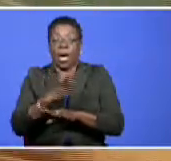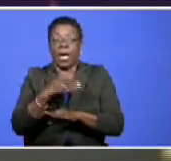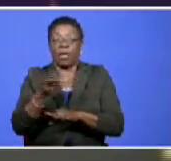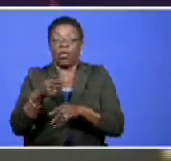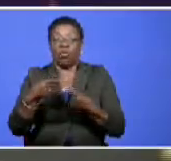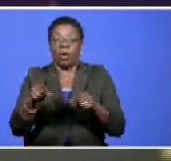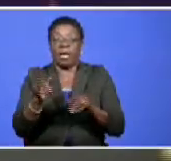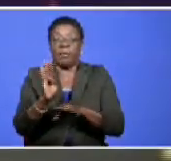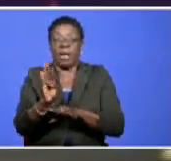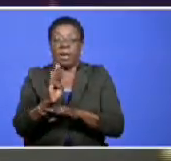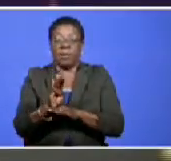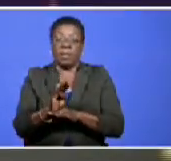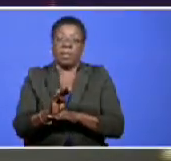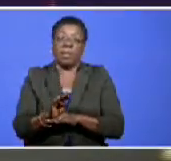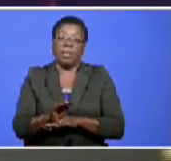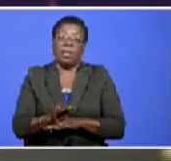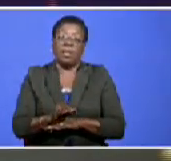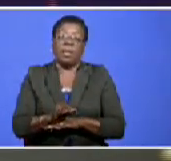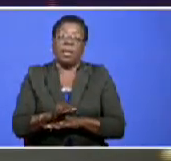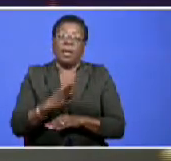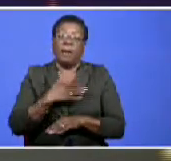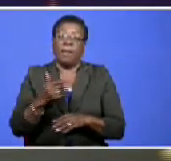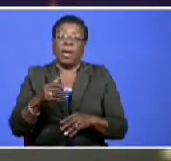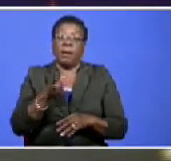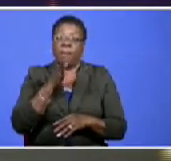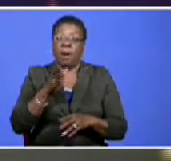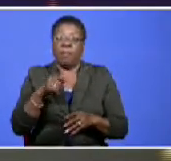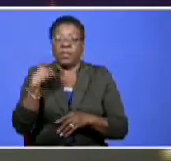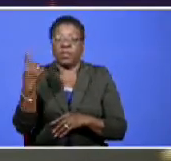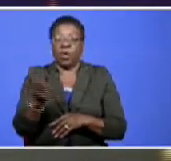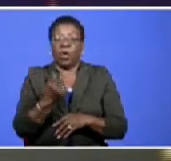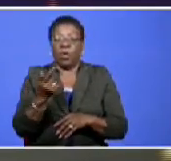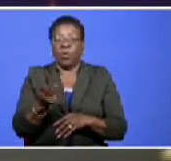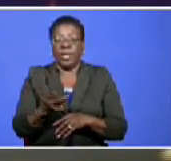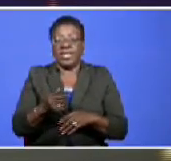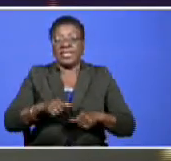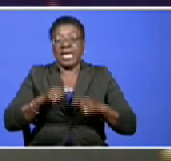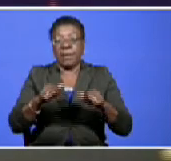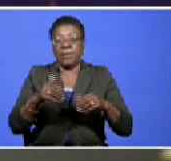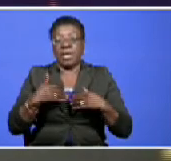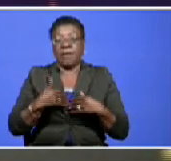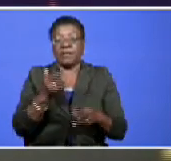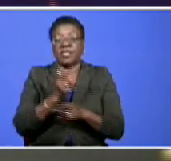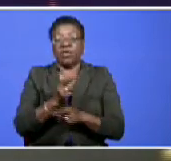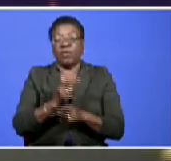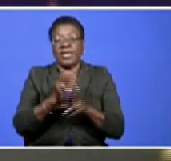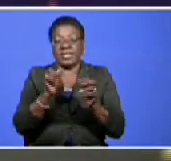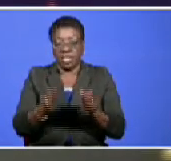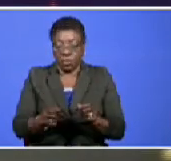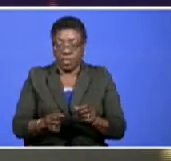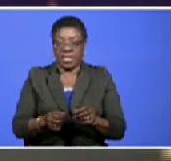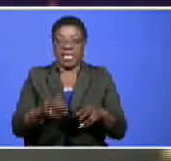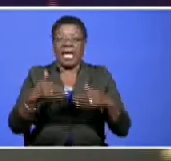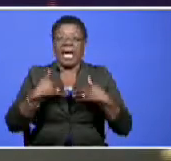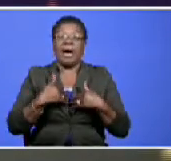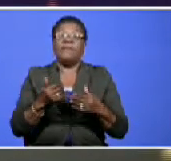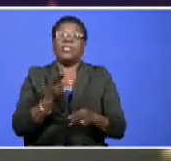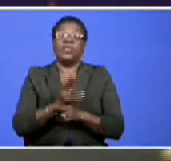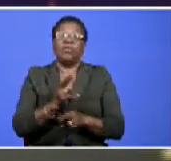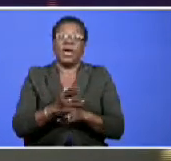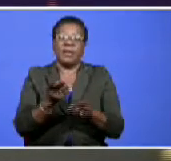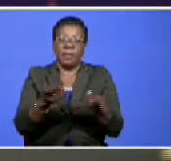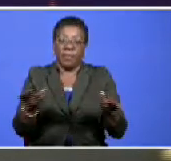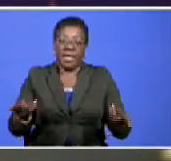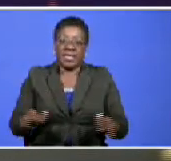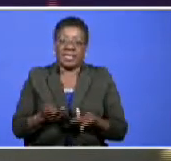My mom was always able to have us in the right situations at the right time, have us in the right places. My dad is always stubborn,